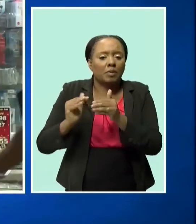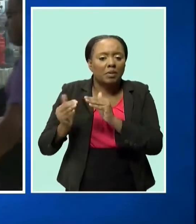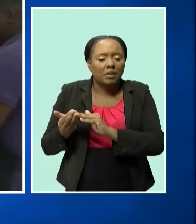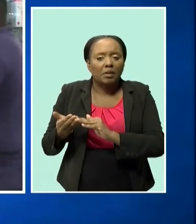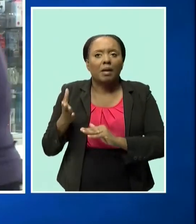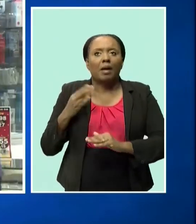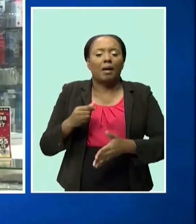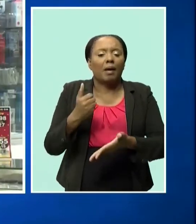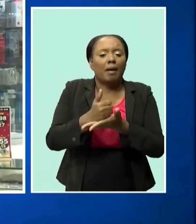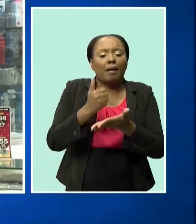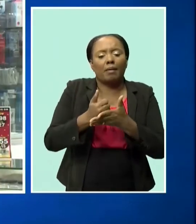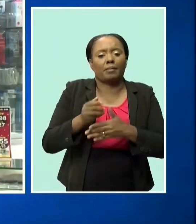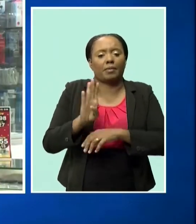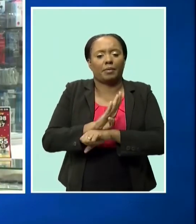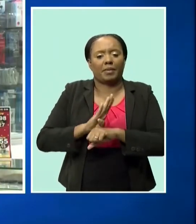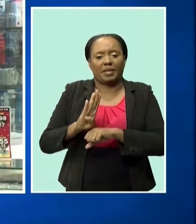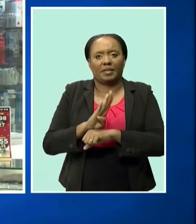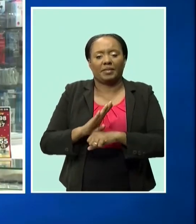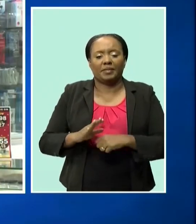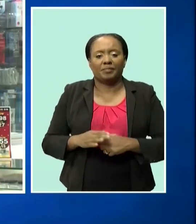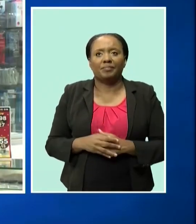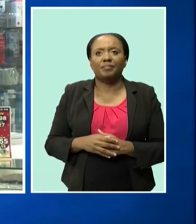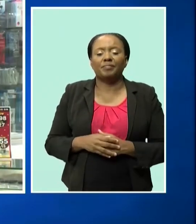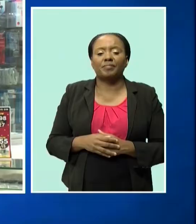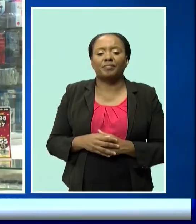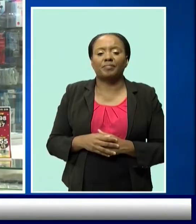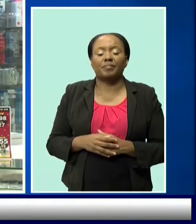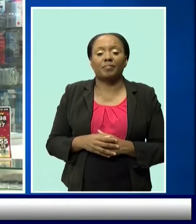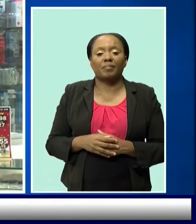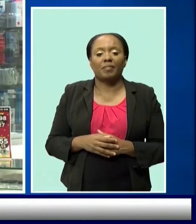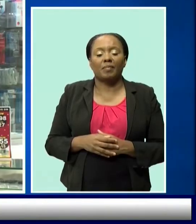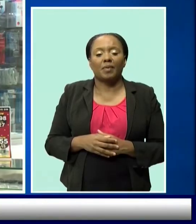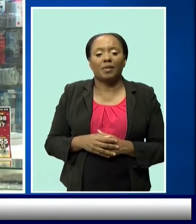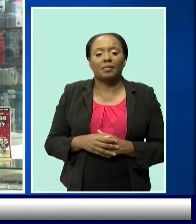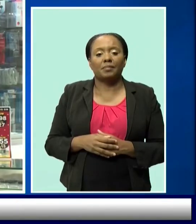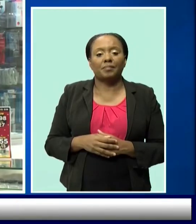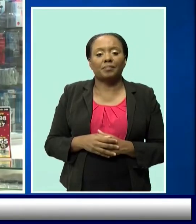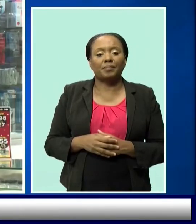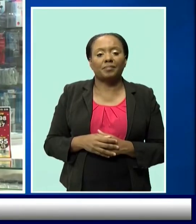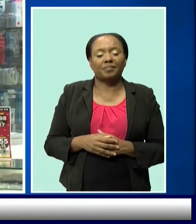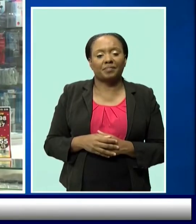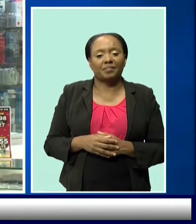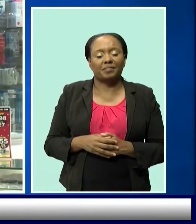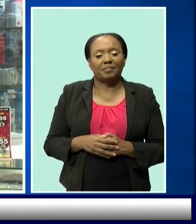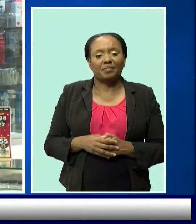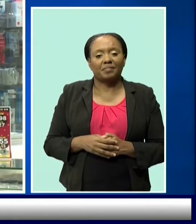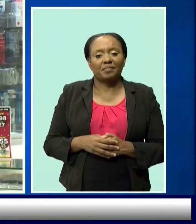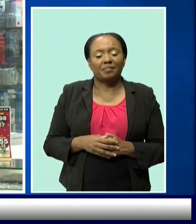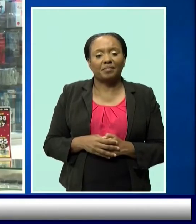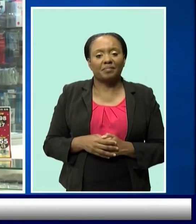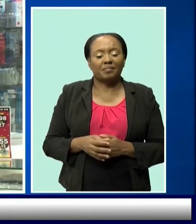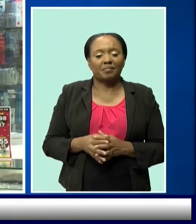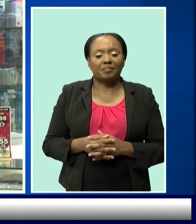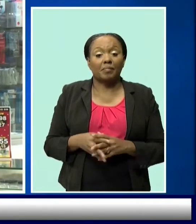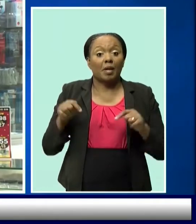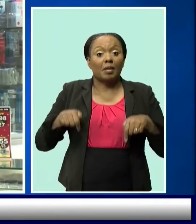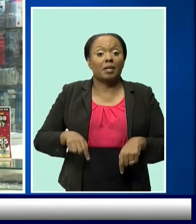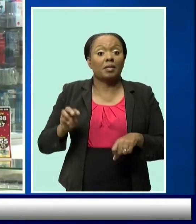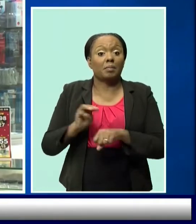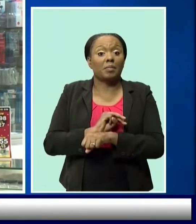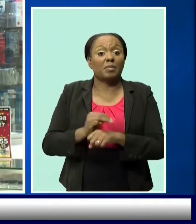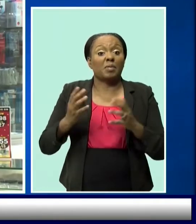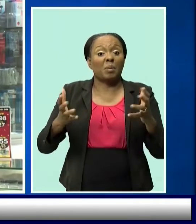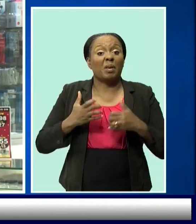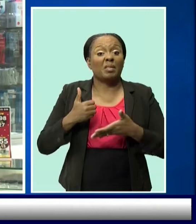grow. The work of this ministry is geared to developing all the young people within